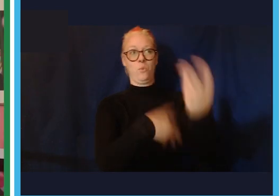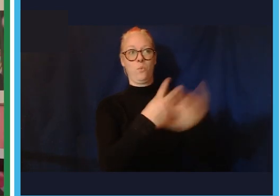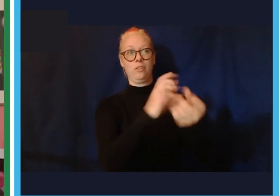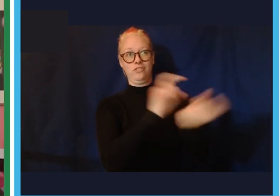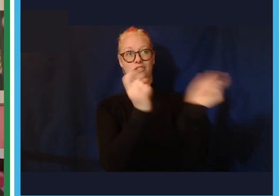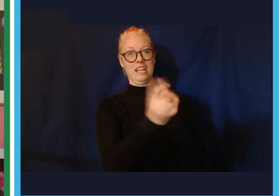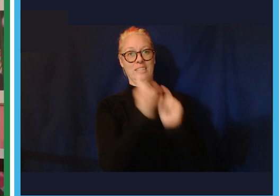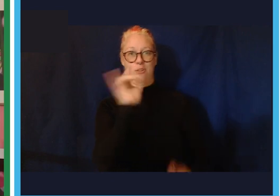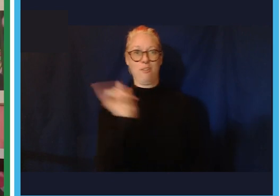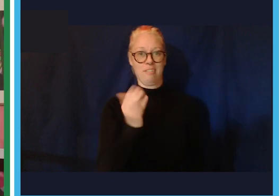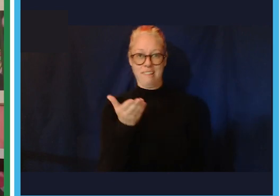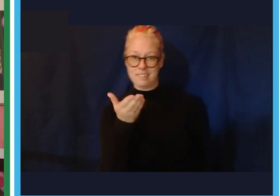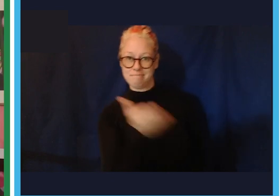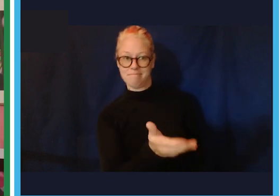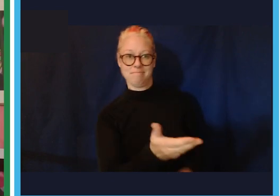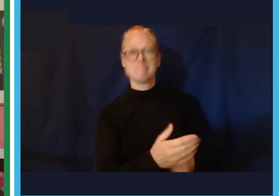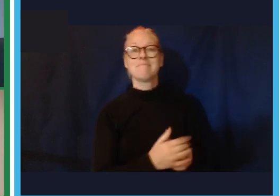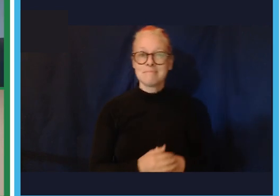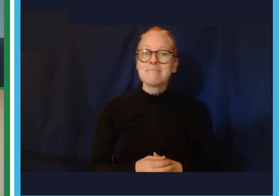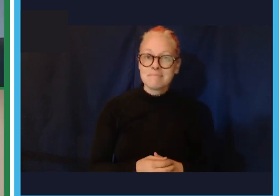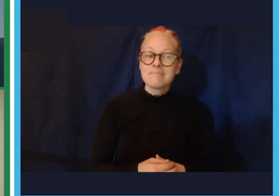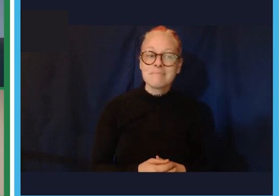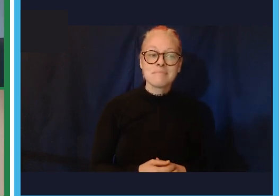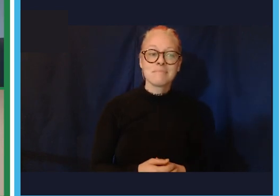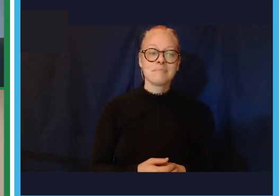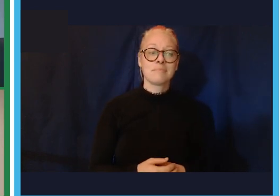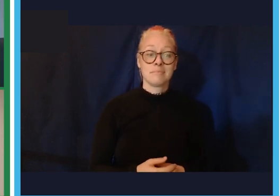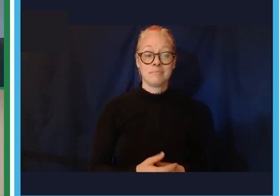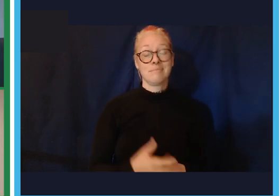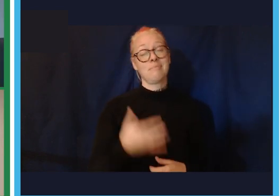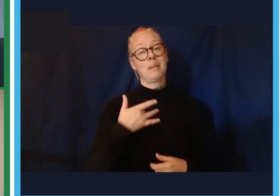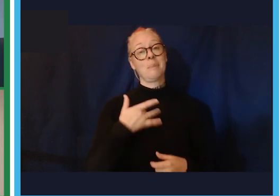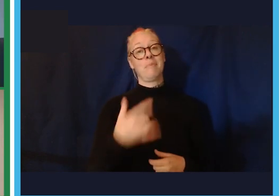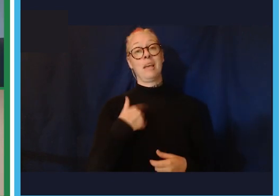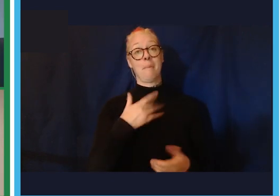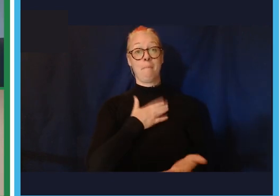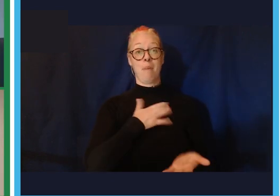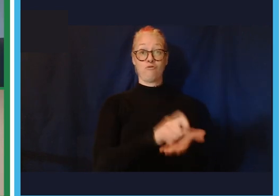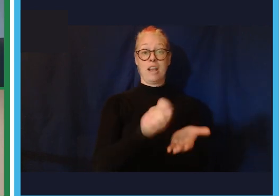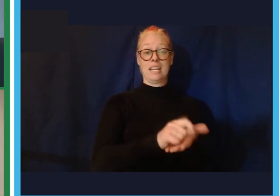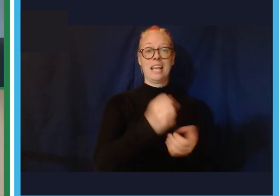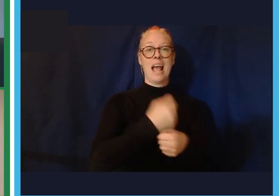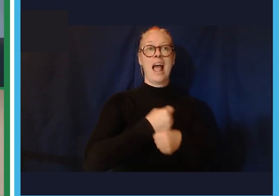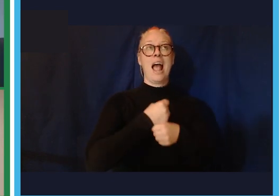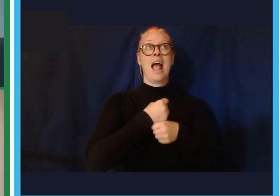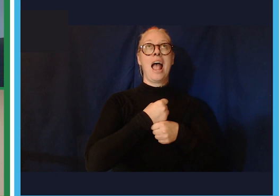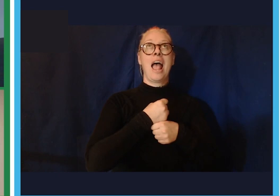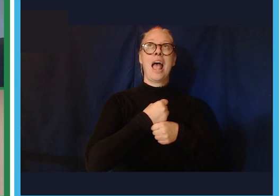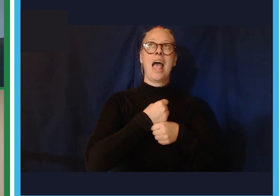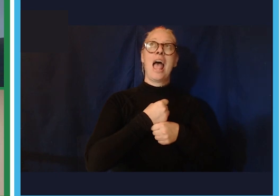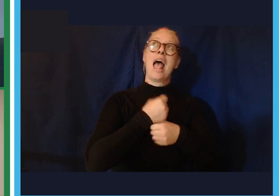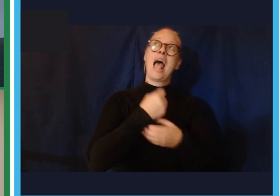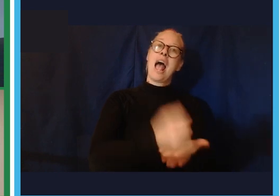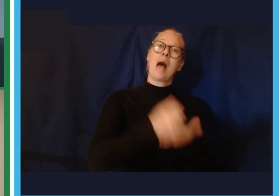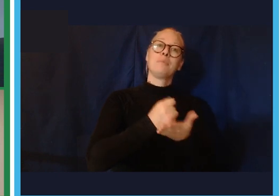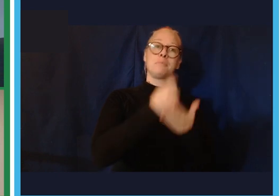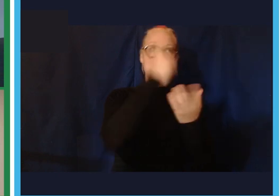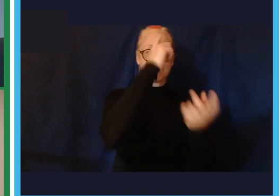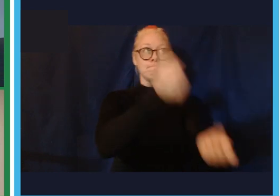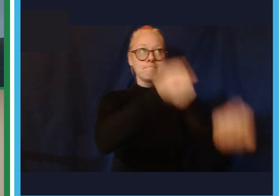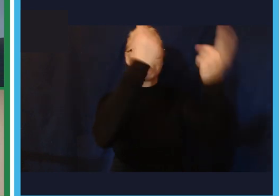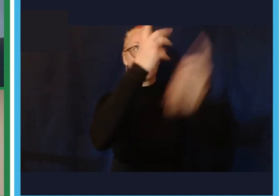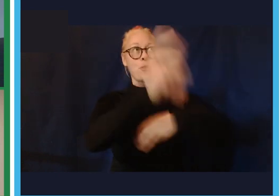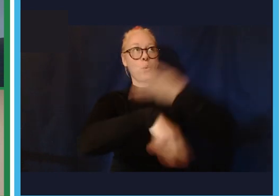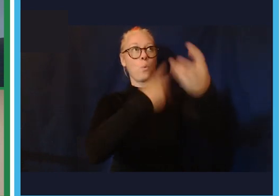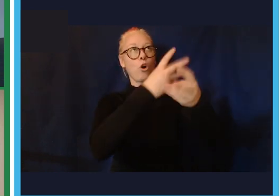for me. Why, you know, in a conversation that I didn't quite understand why it went the way that it did, I can